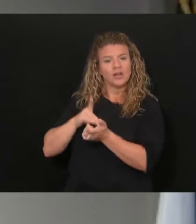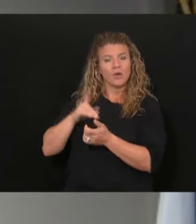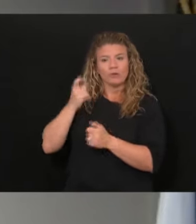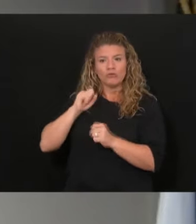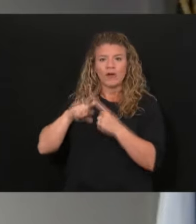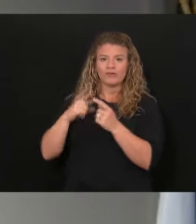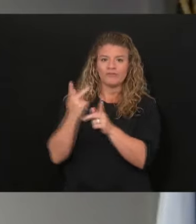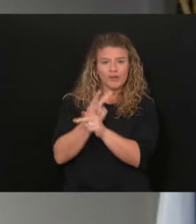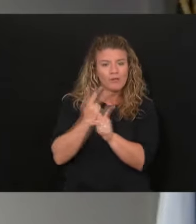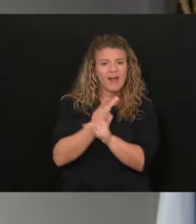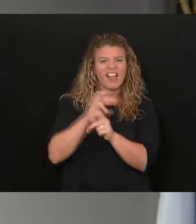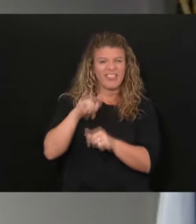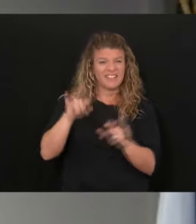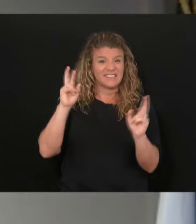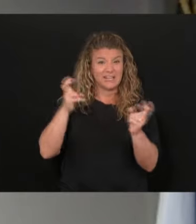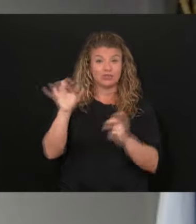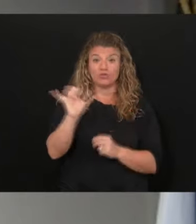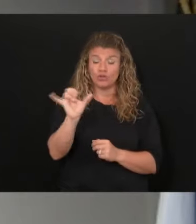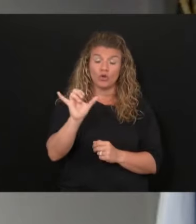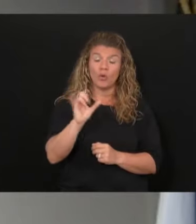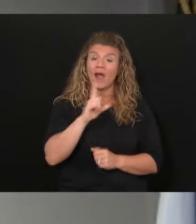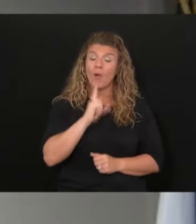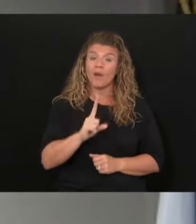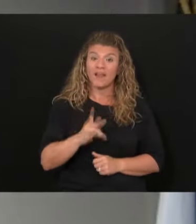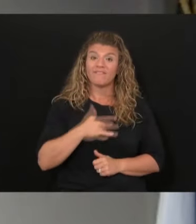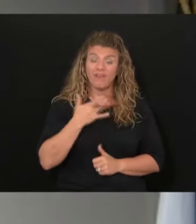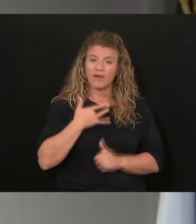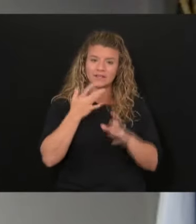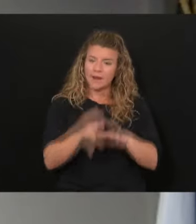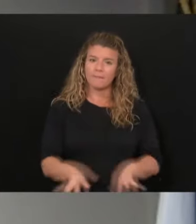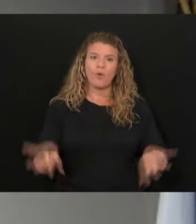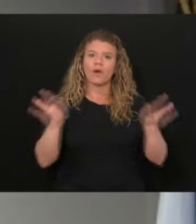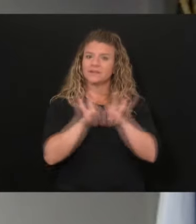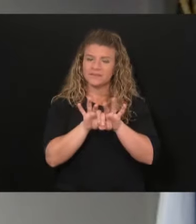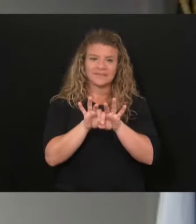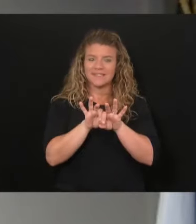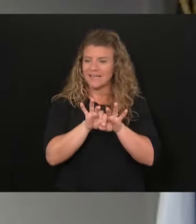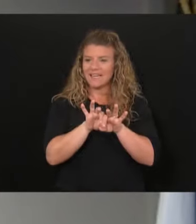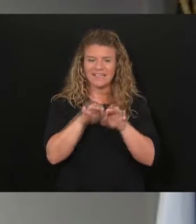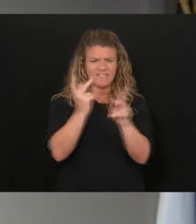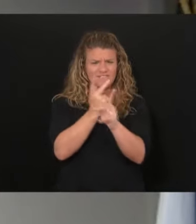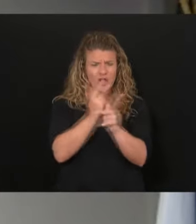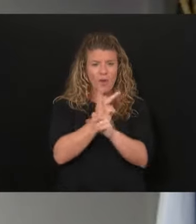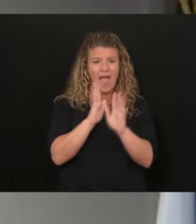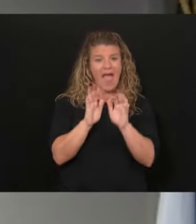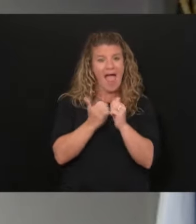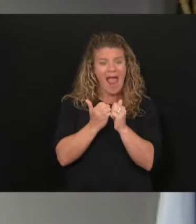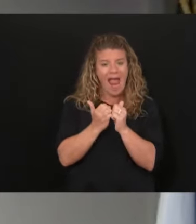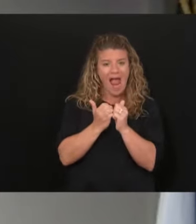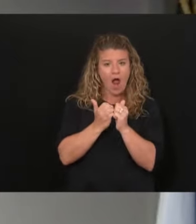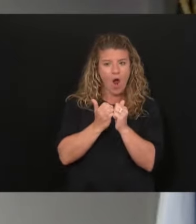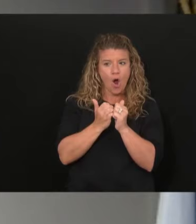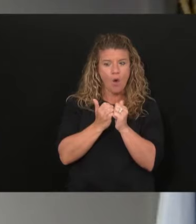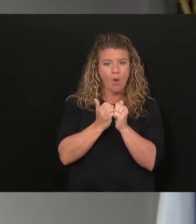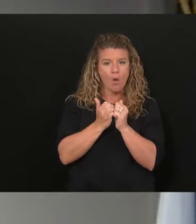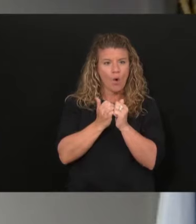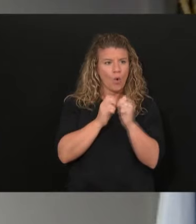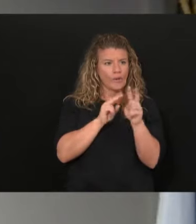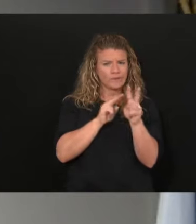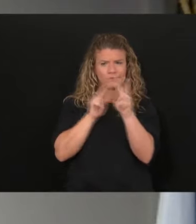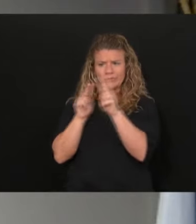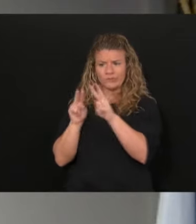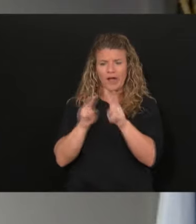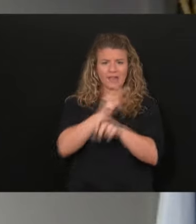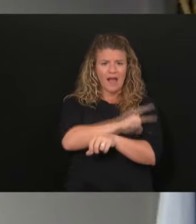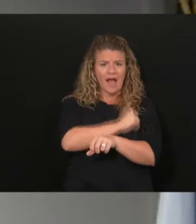issue as well. So I do think it's the critical aspect of how do we not simply increase our hospital capacity, which